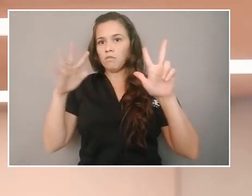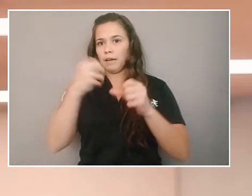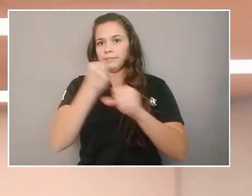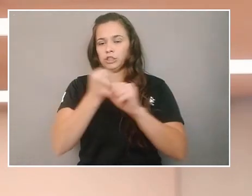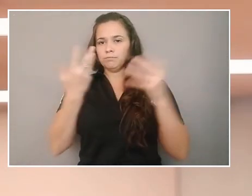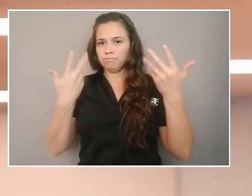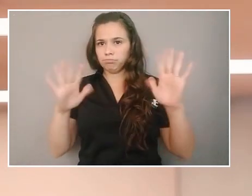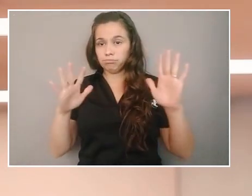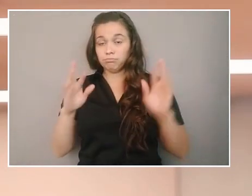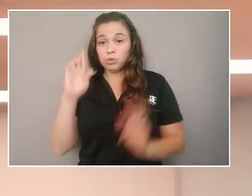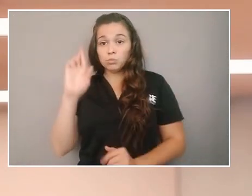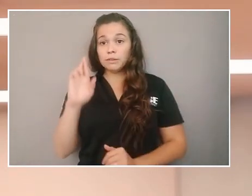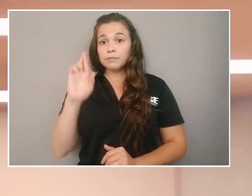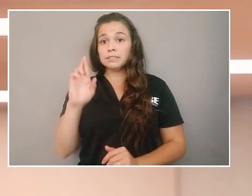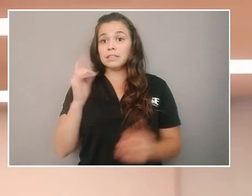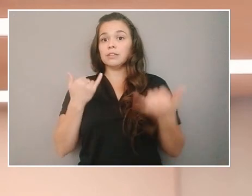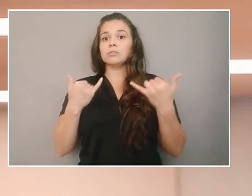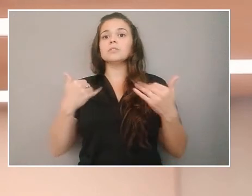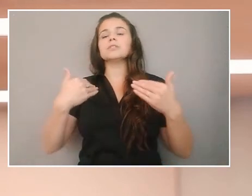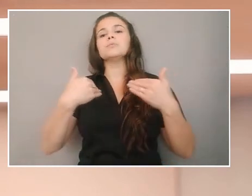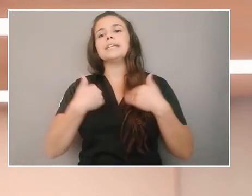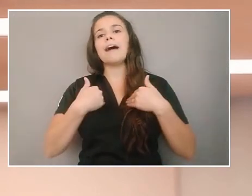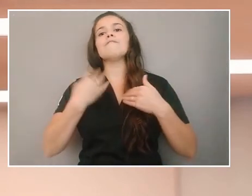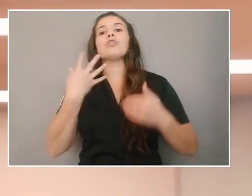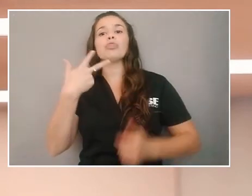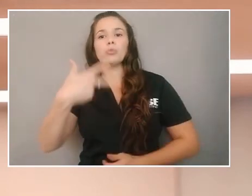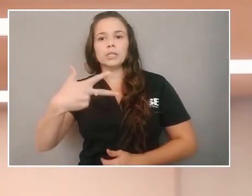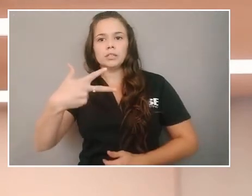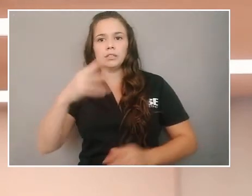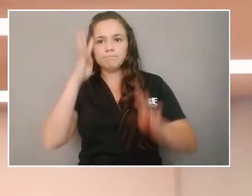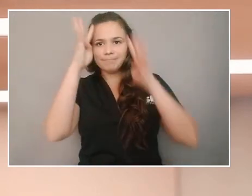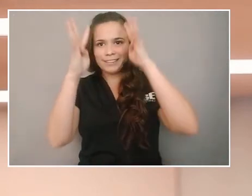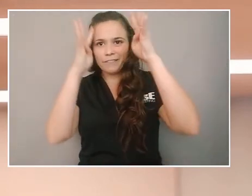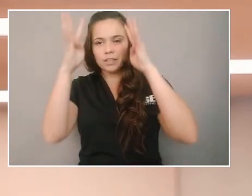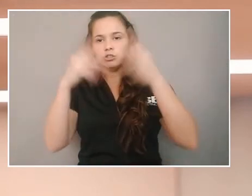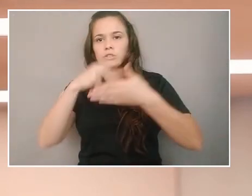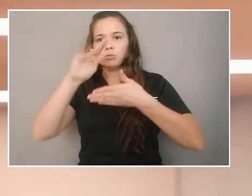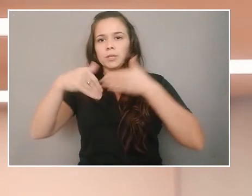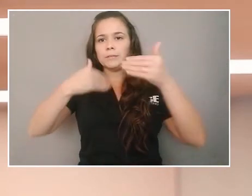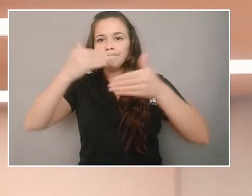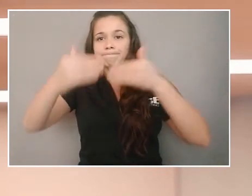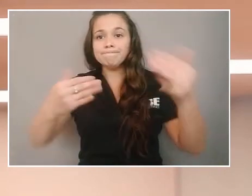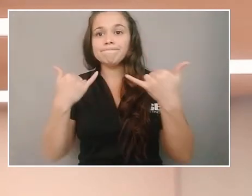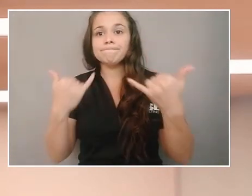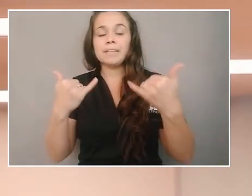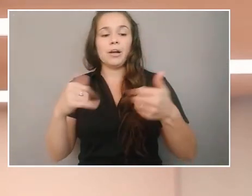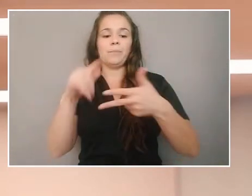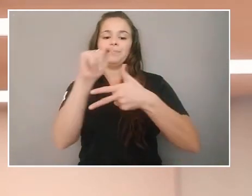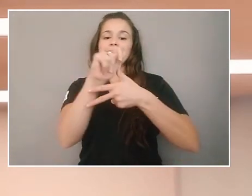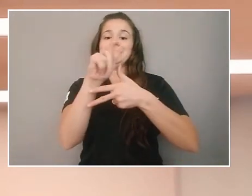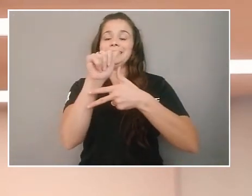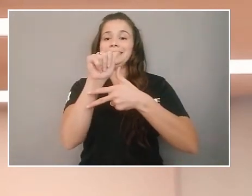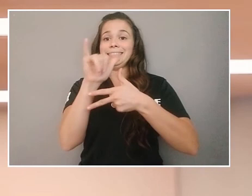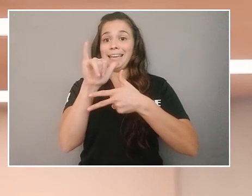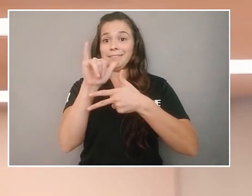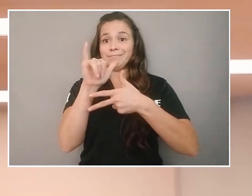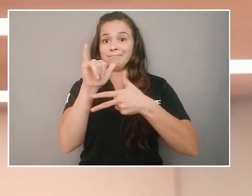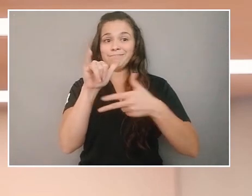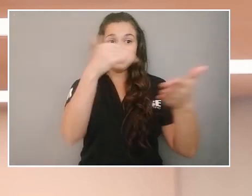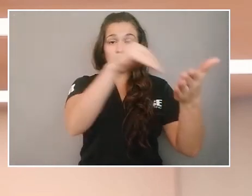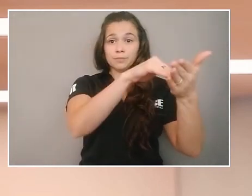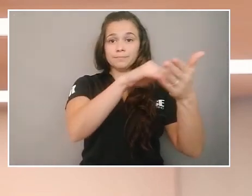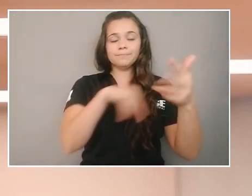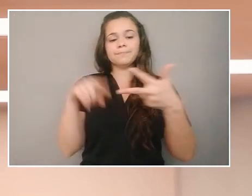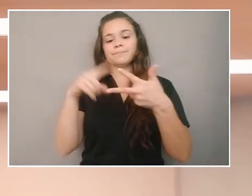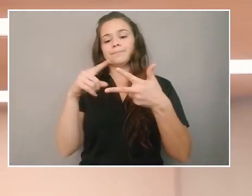currently has 3 innovations projects in progress. Our TAY one-stop drop-in centers, our CSEC